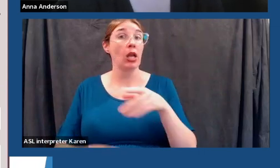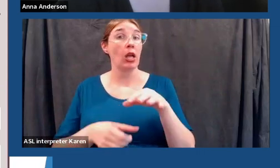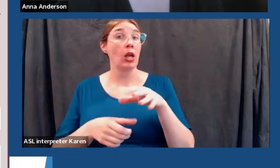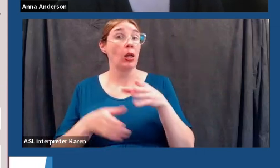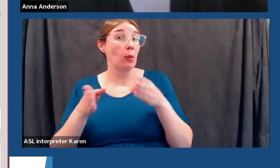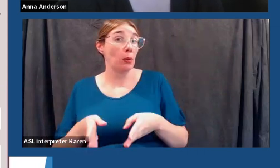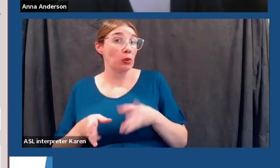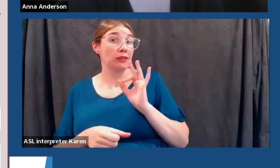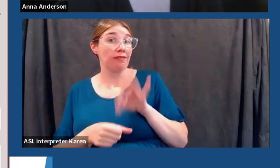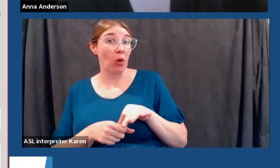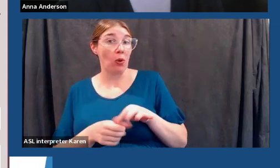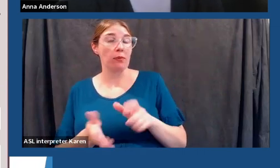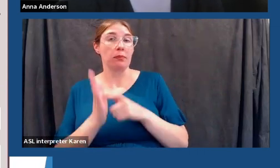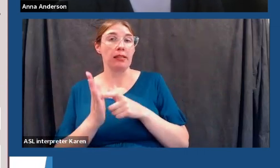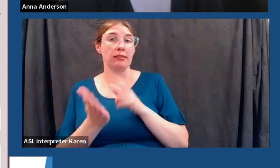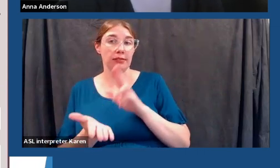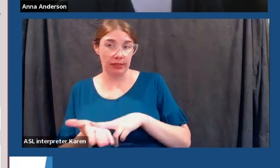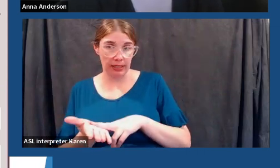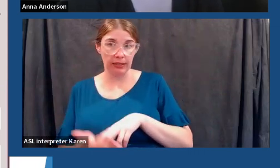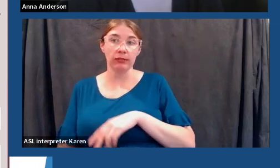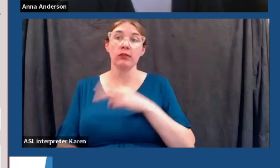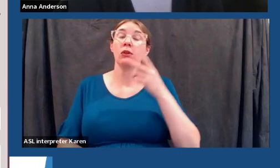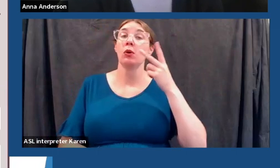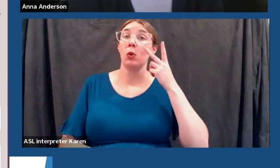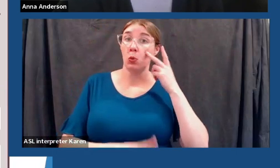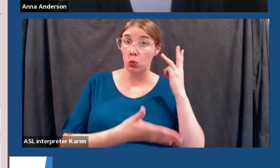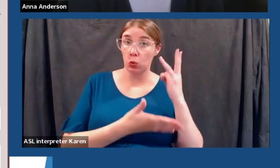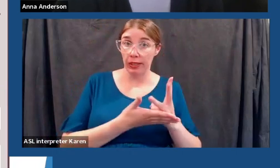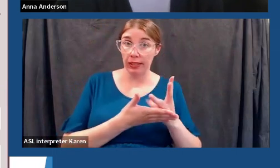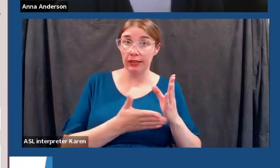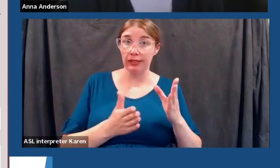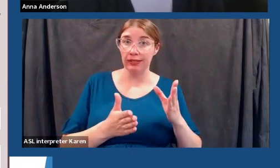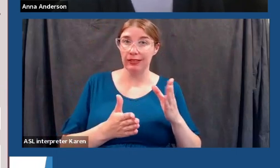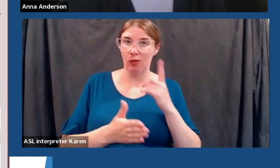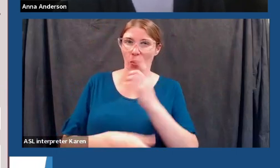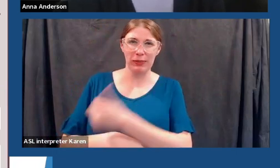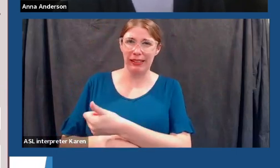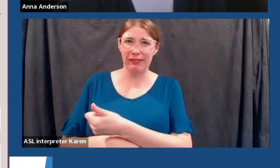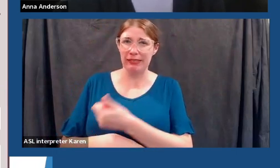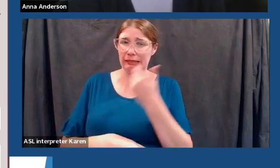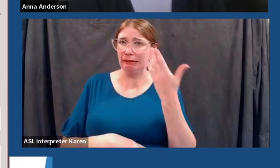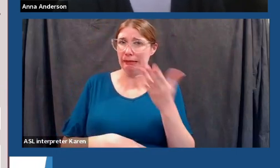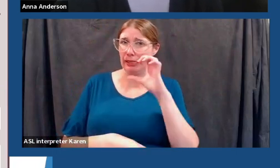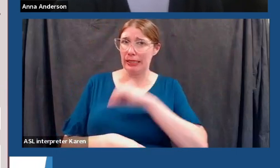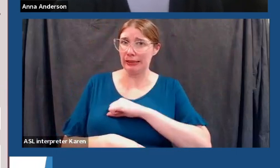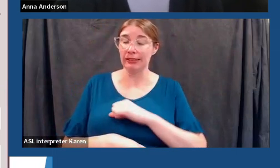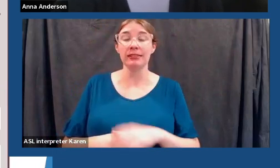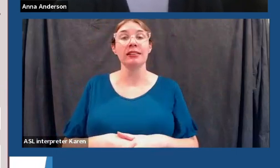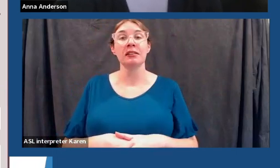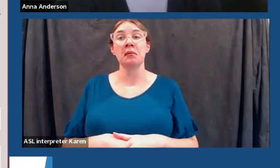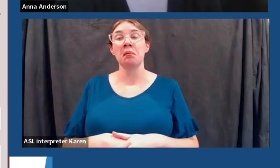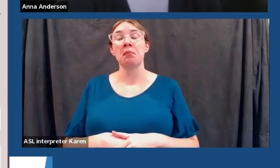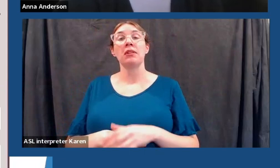to sign as a witness to themselves, I guess. But anyway, saying that they are a